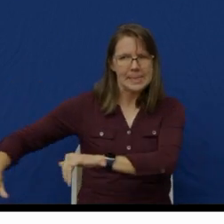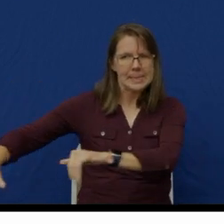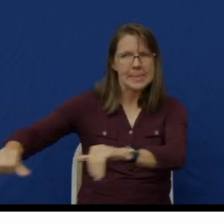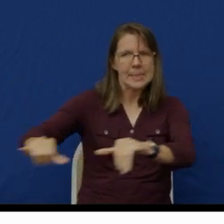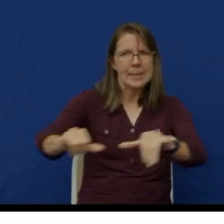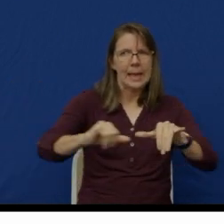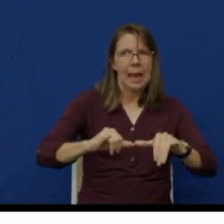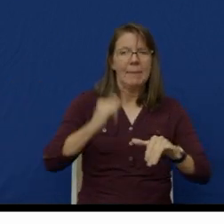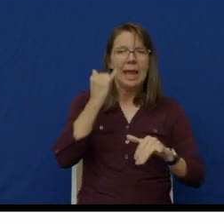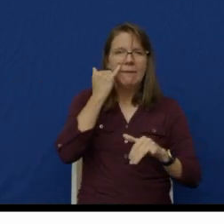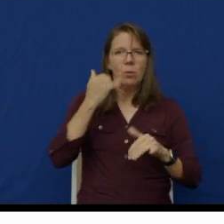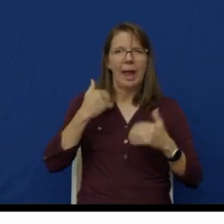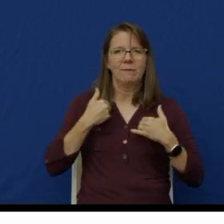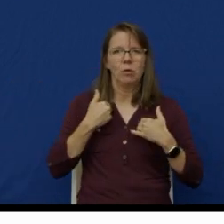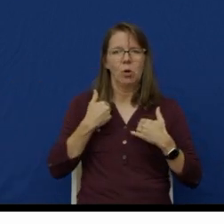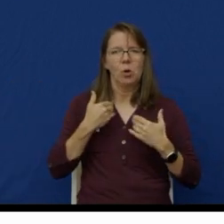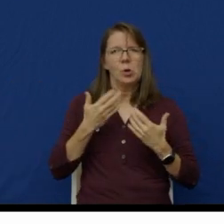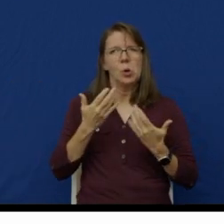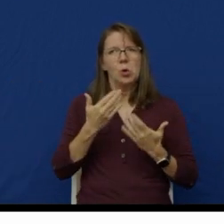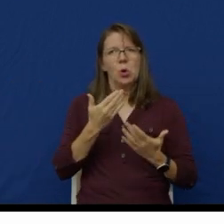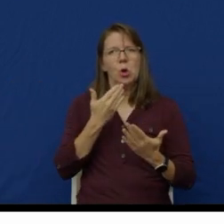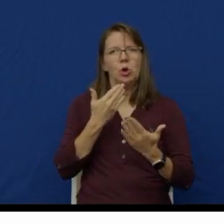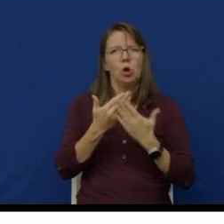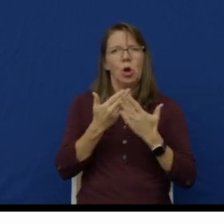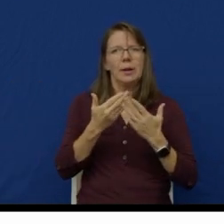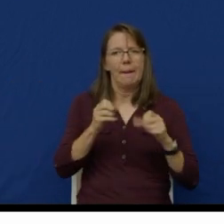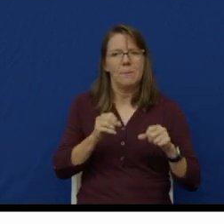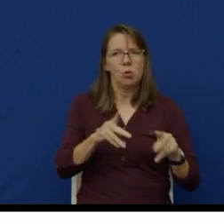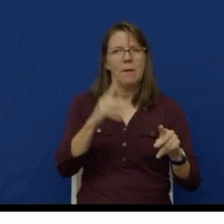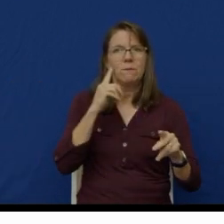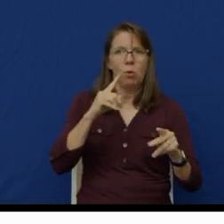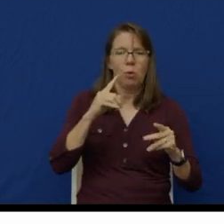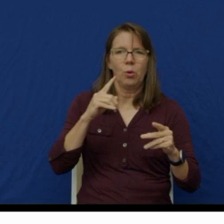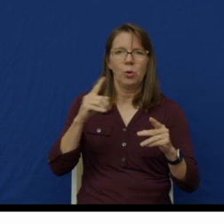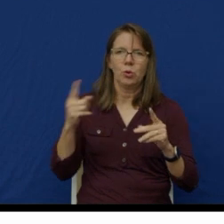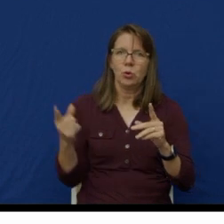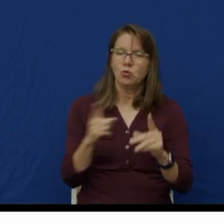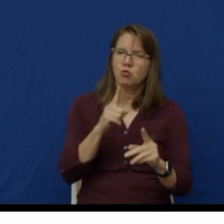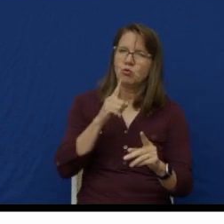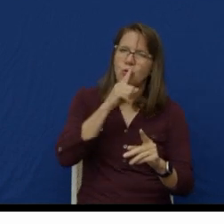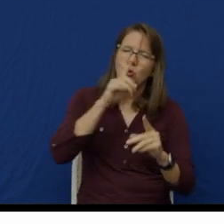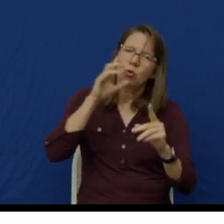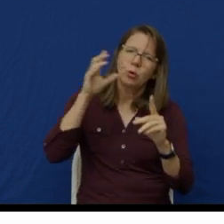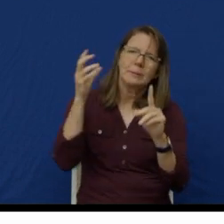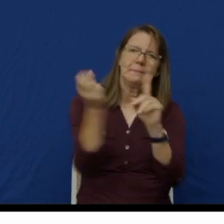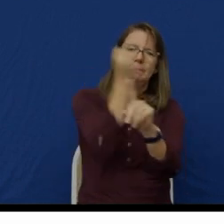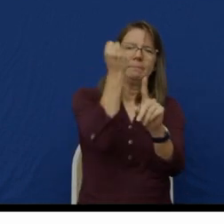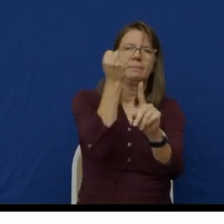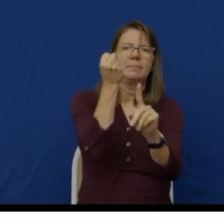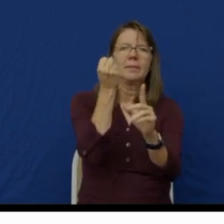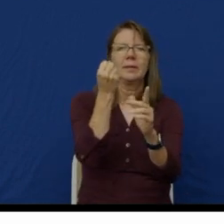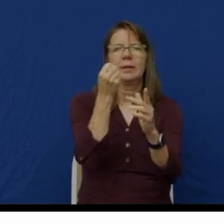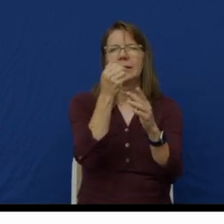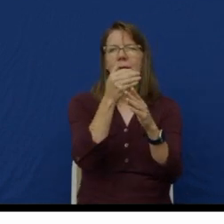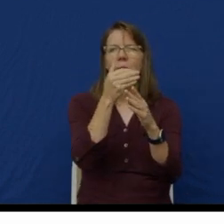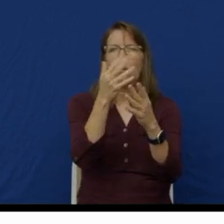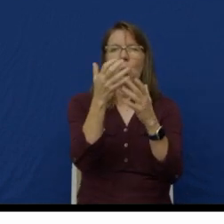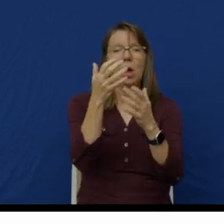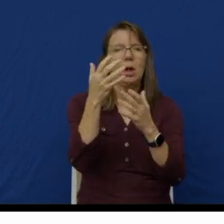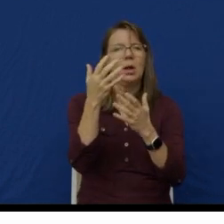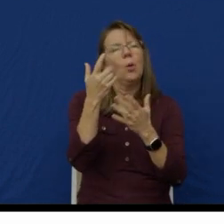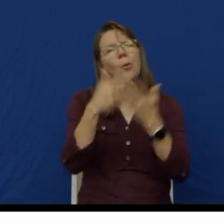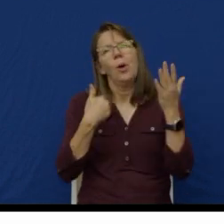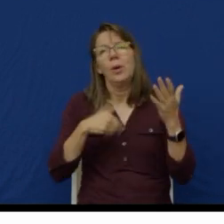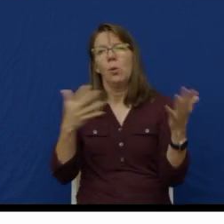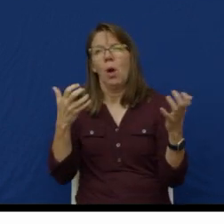good chance at getting something done. I think someone pointed out the difference in the mentoring